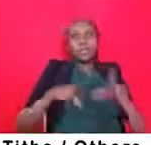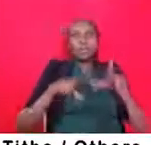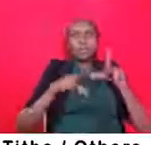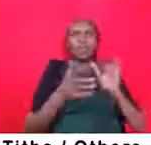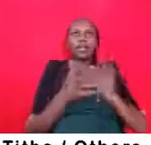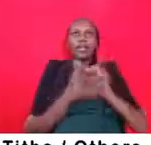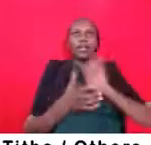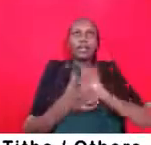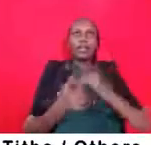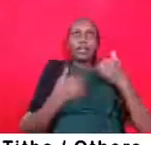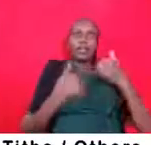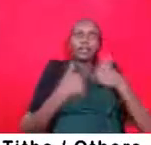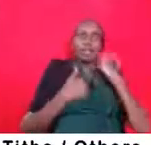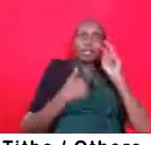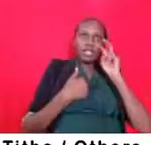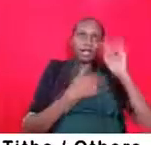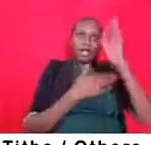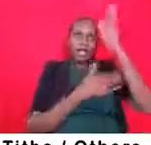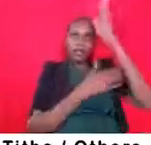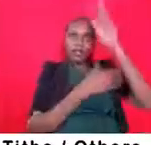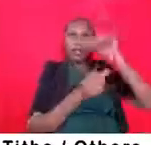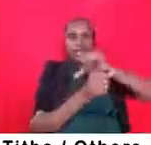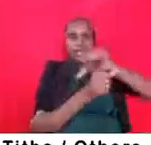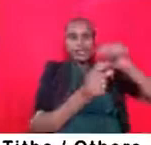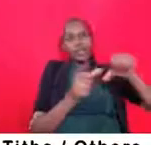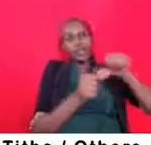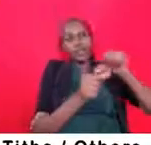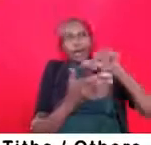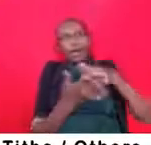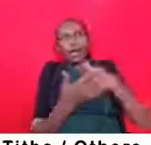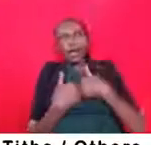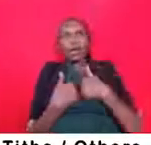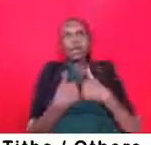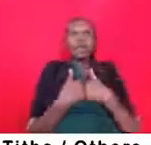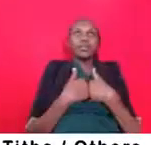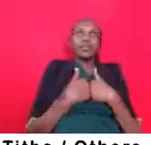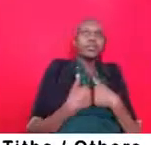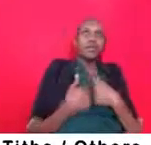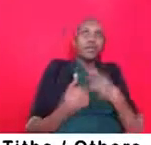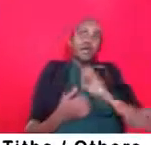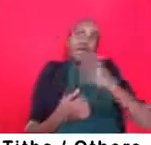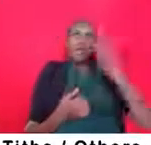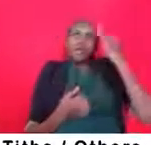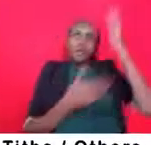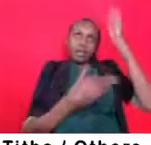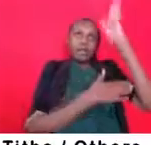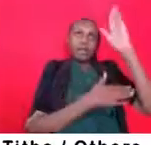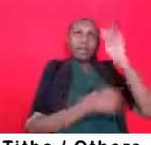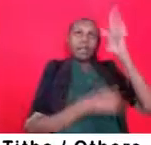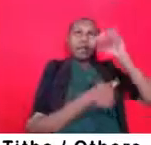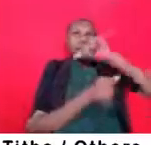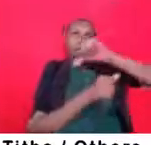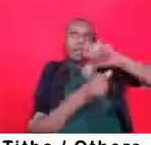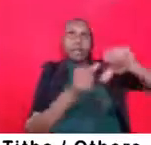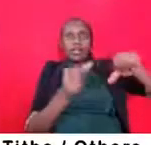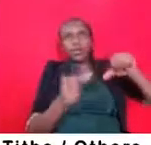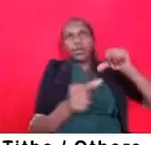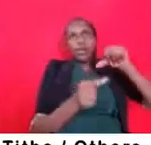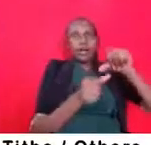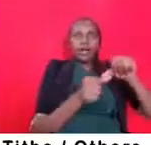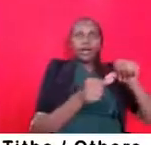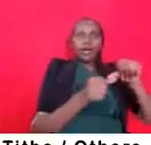times in my life that I have seen my God turn it around. I know my God will turn